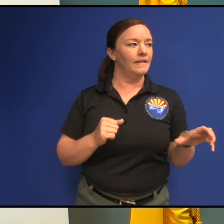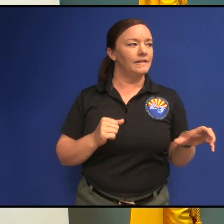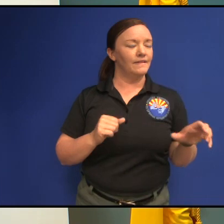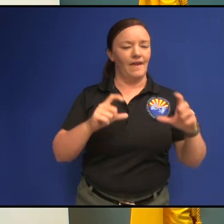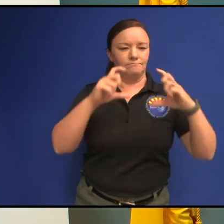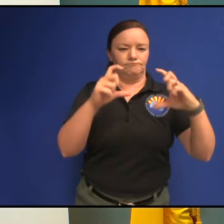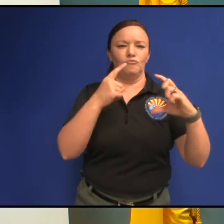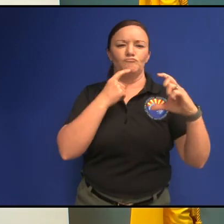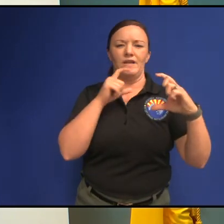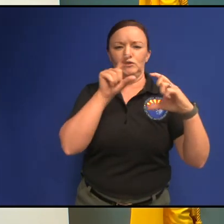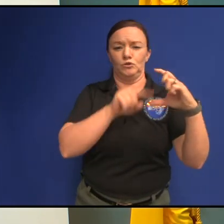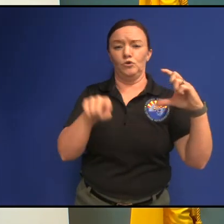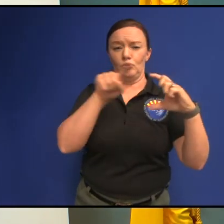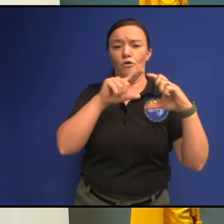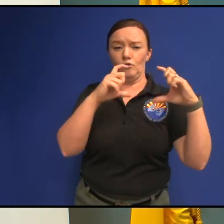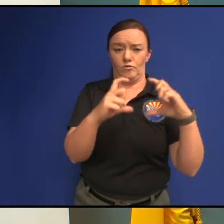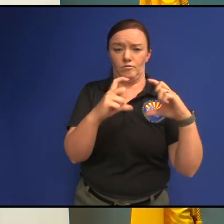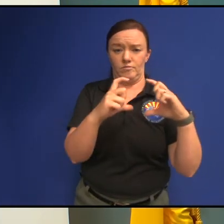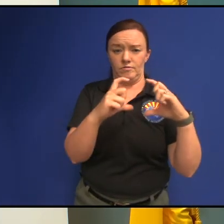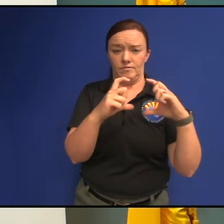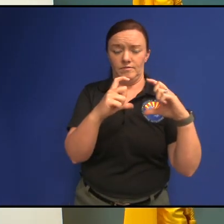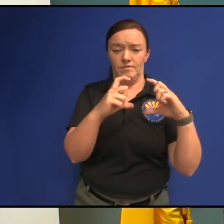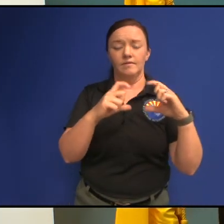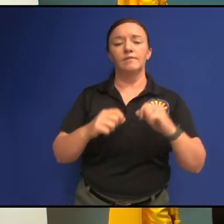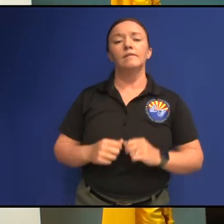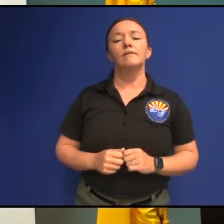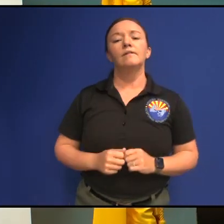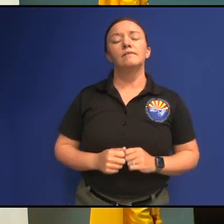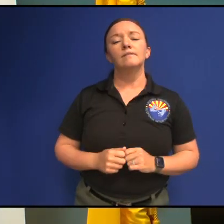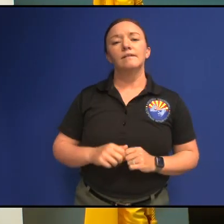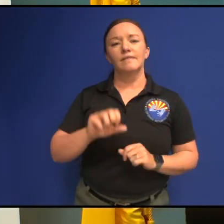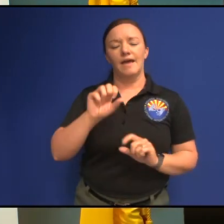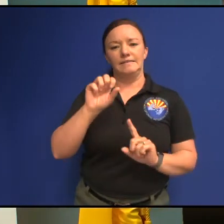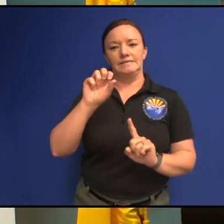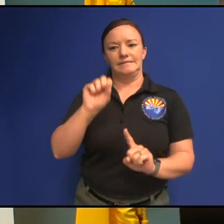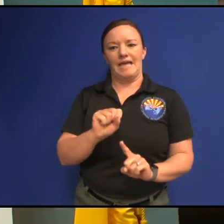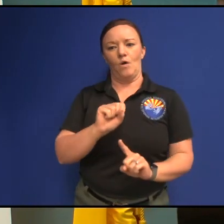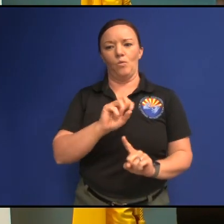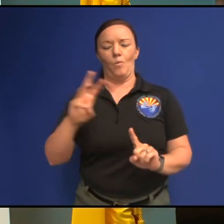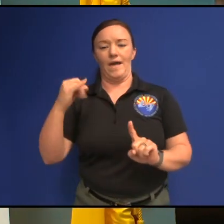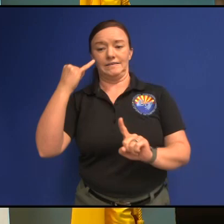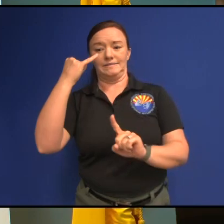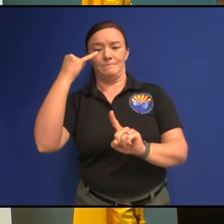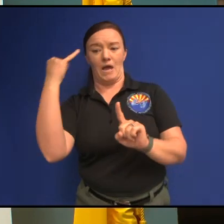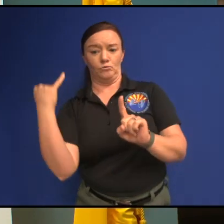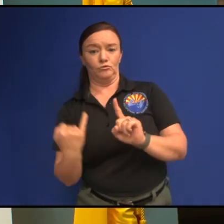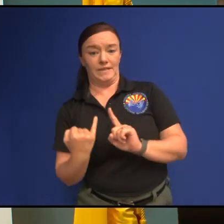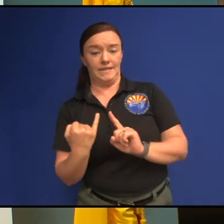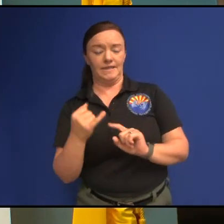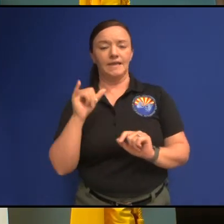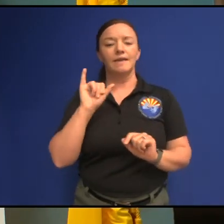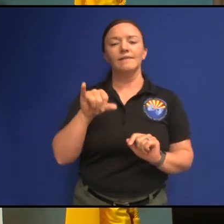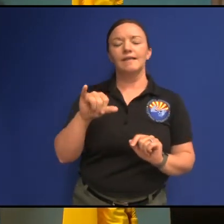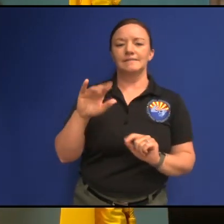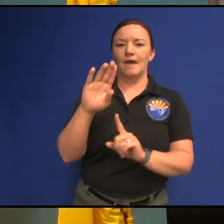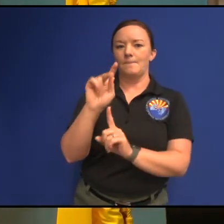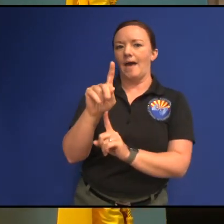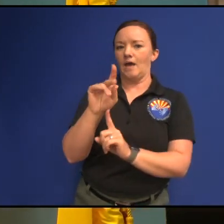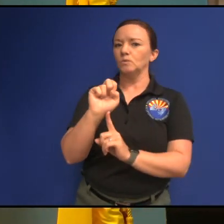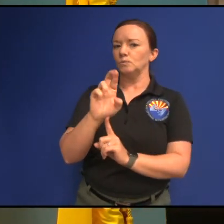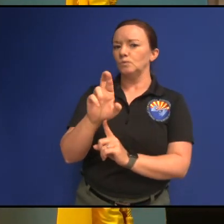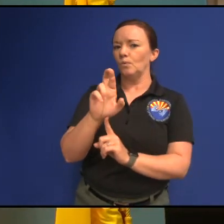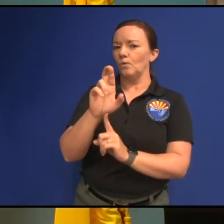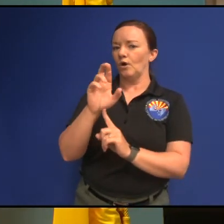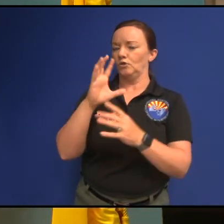you can see that little boundary right here to our south and west. That's that back door. And then we also had the storms over the Texas